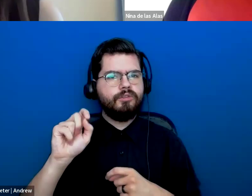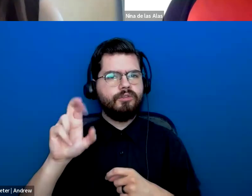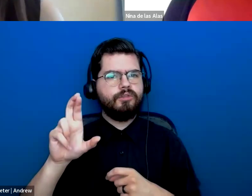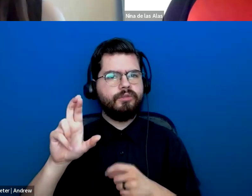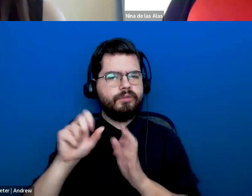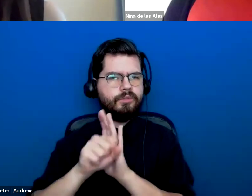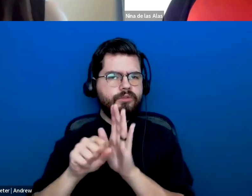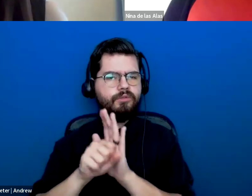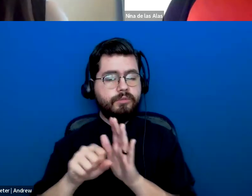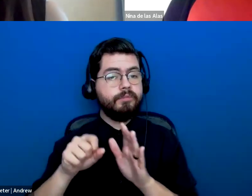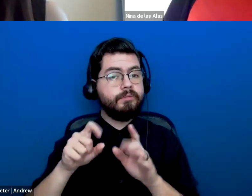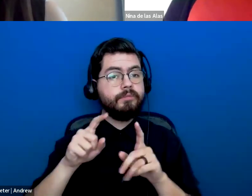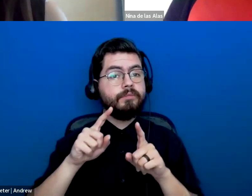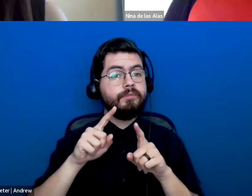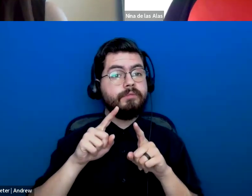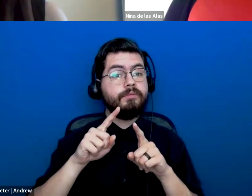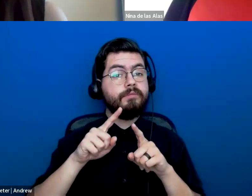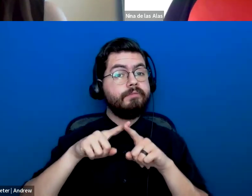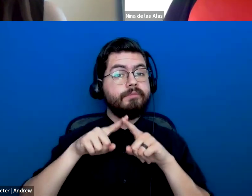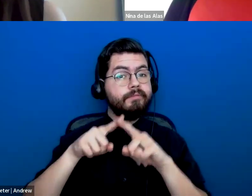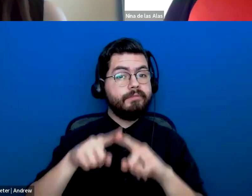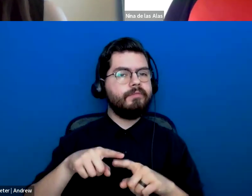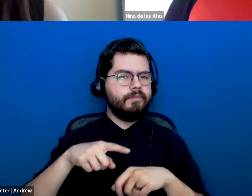depends on the timing